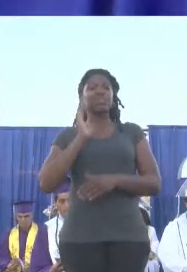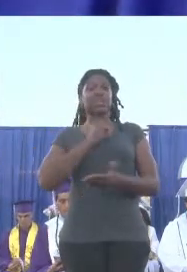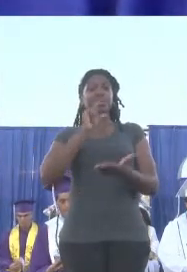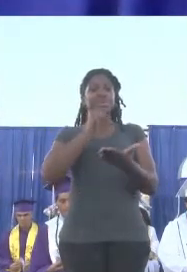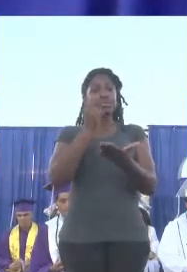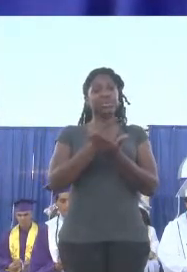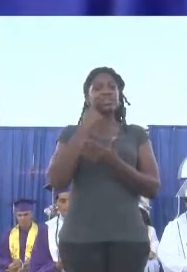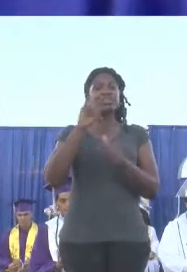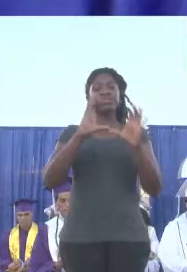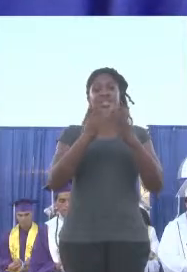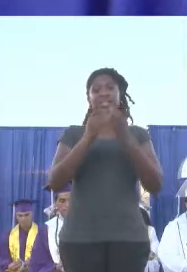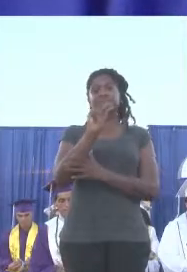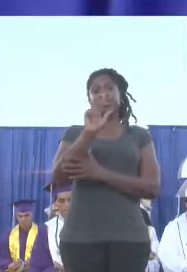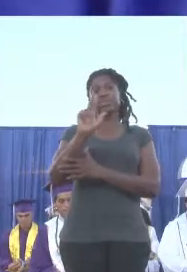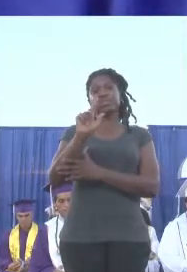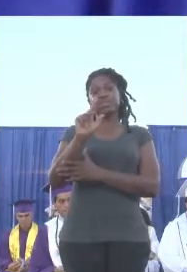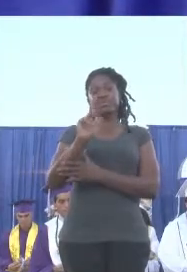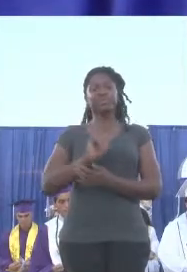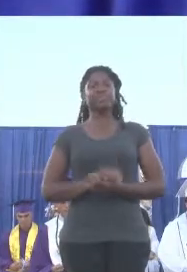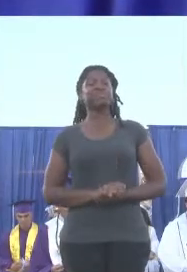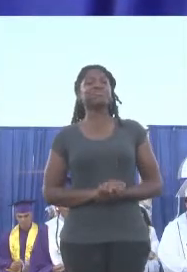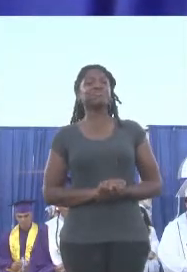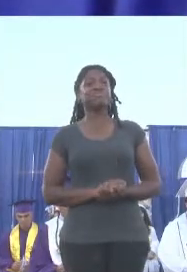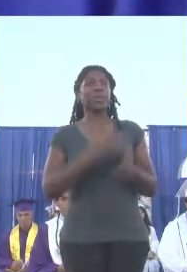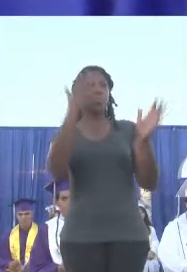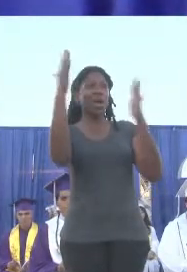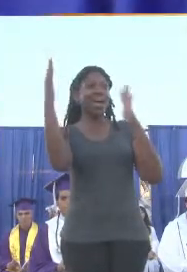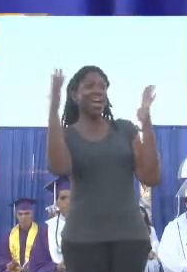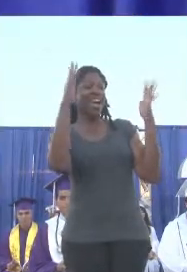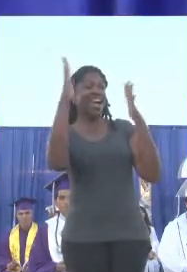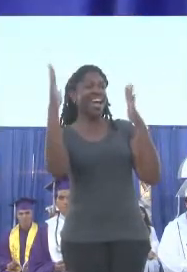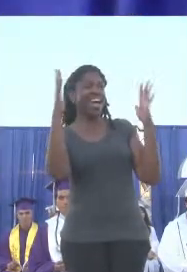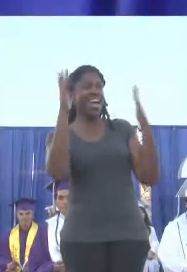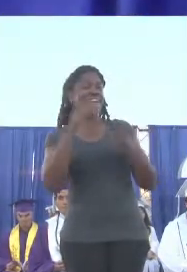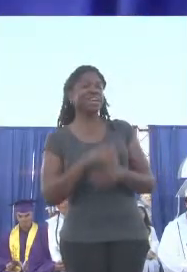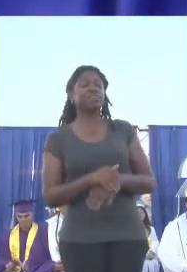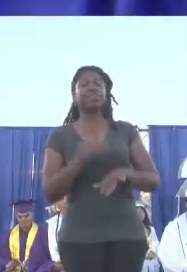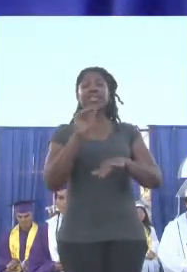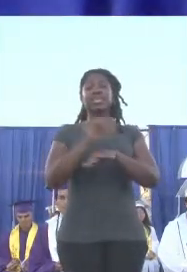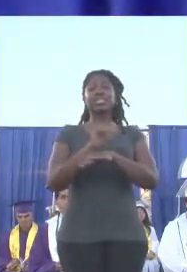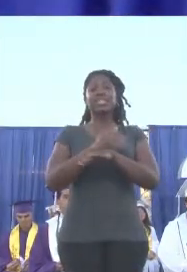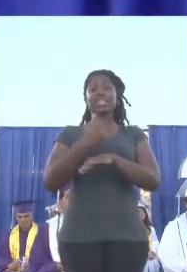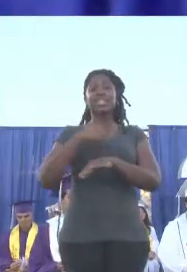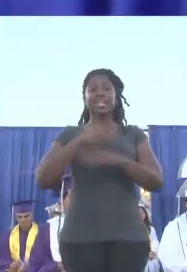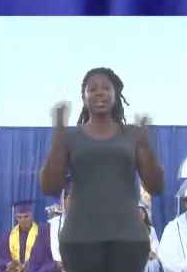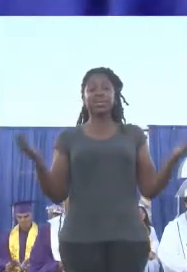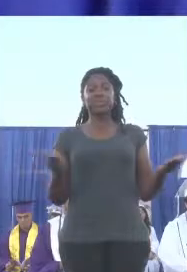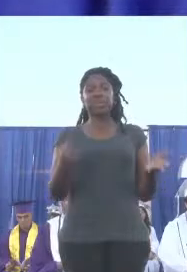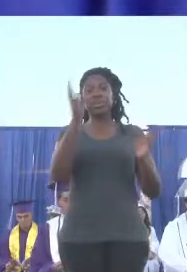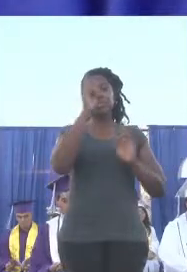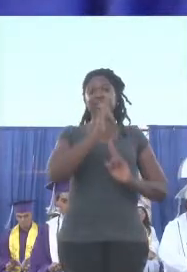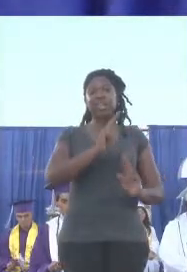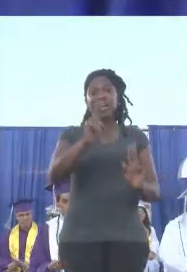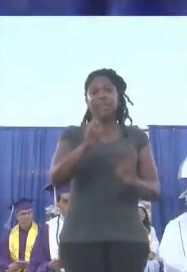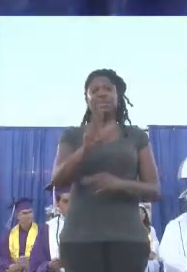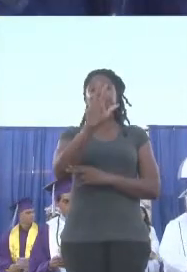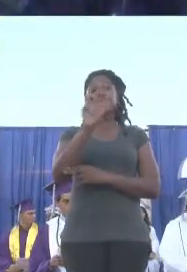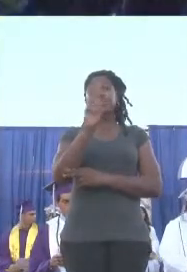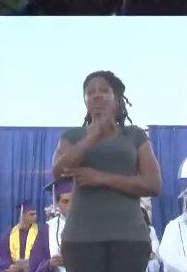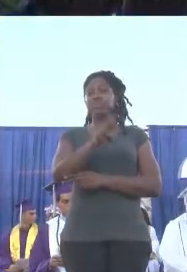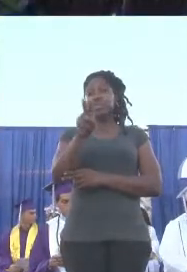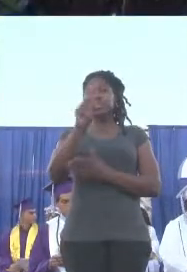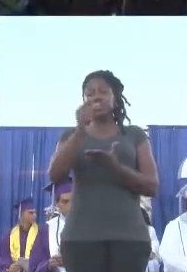2023 of Brackenridge High School. This evening, we gather to honor 322